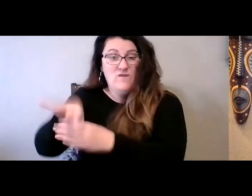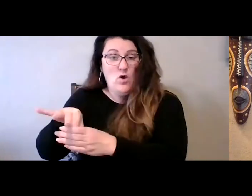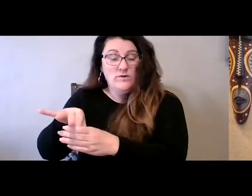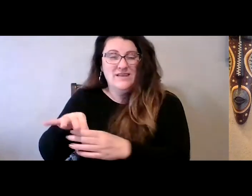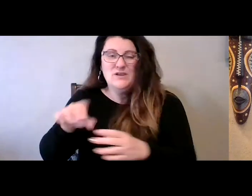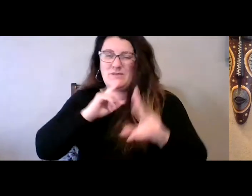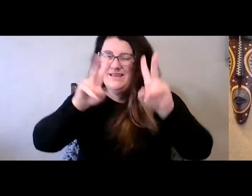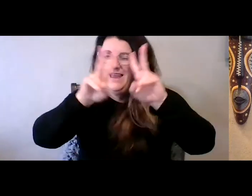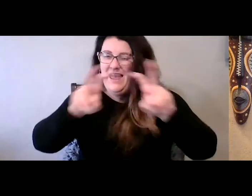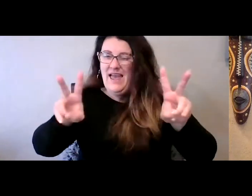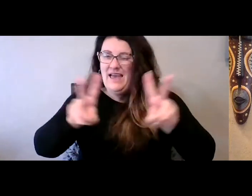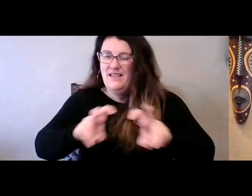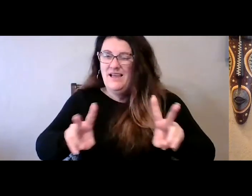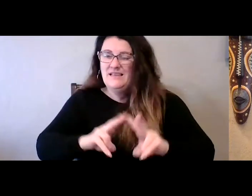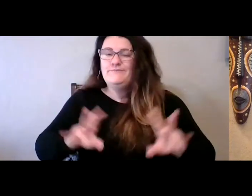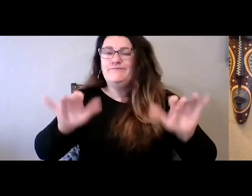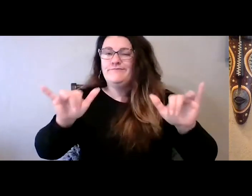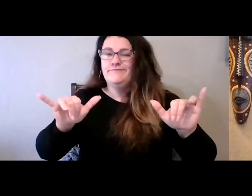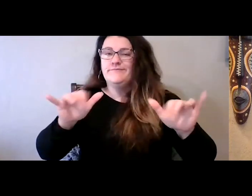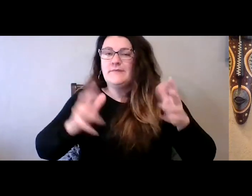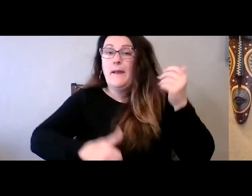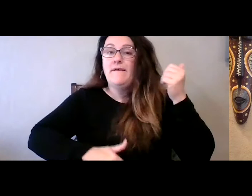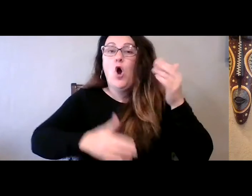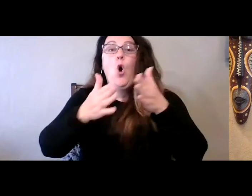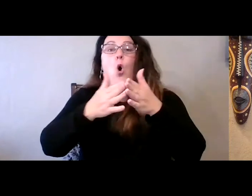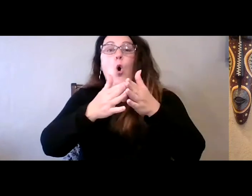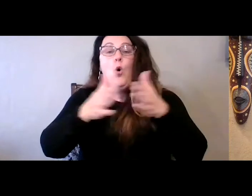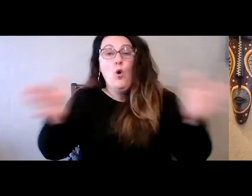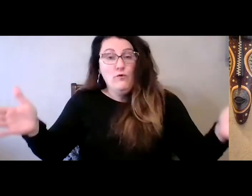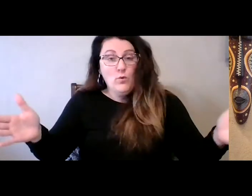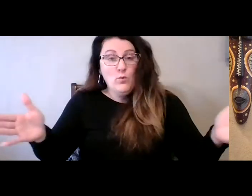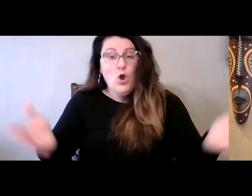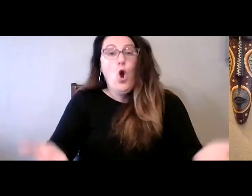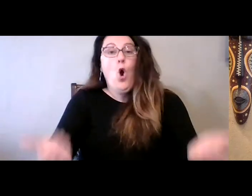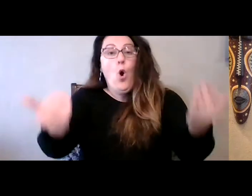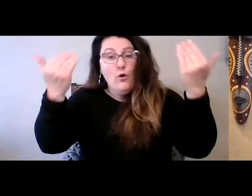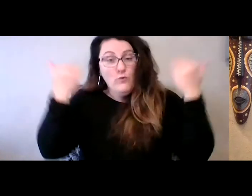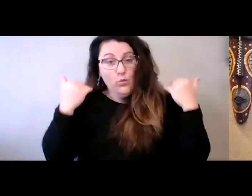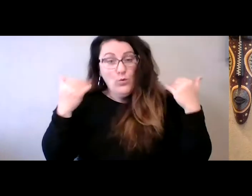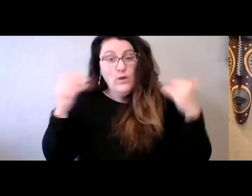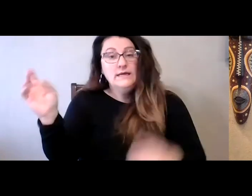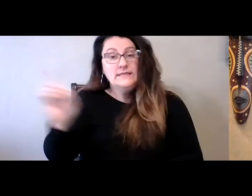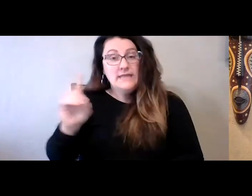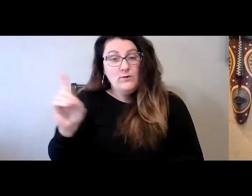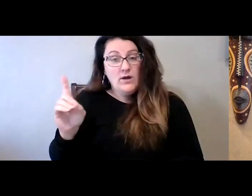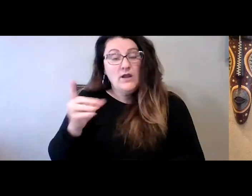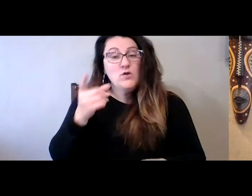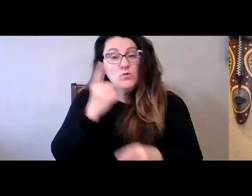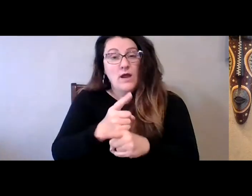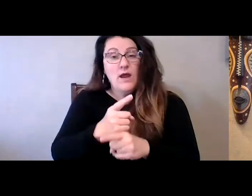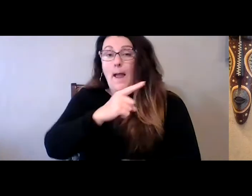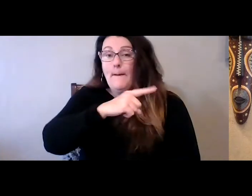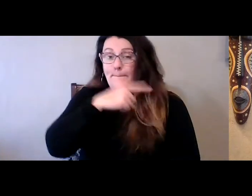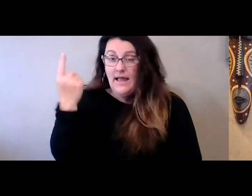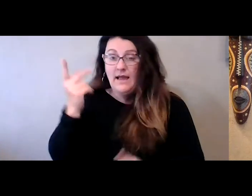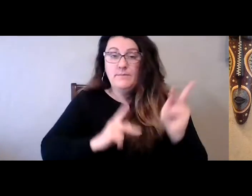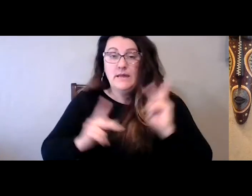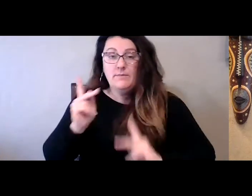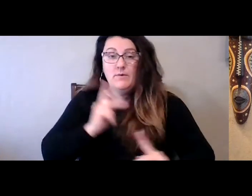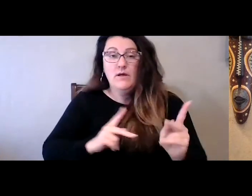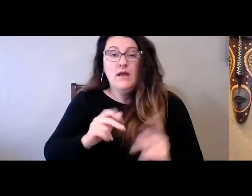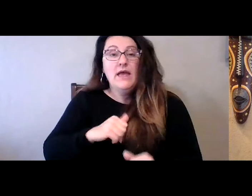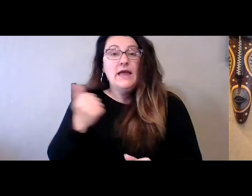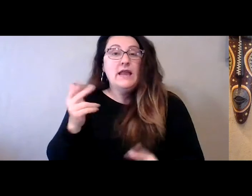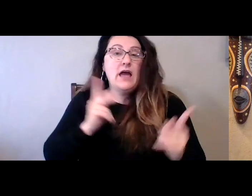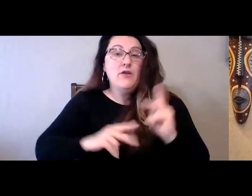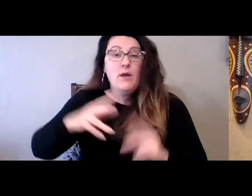it's worth and say, yes, the vast majority, the overwhelming majority, the most democratic, right, are Black folks, followed by other folks of